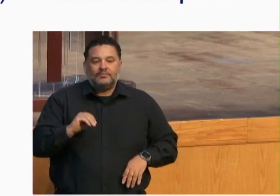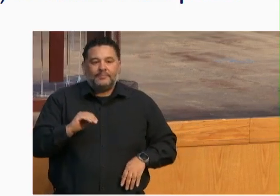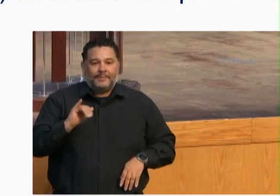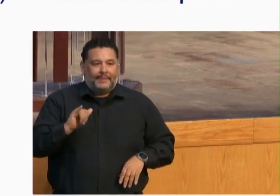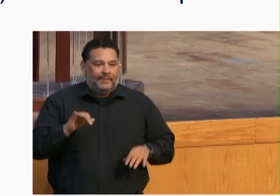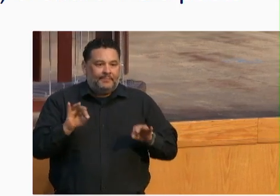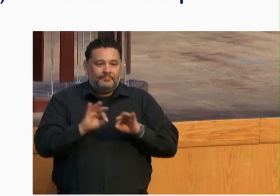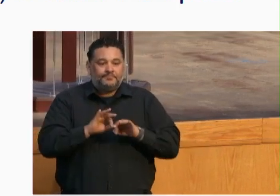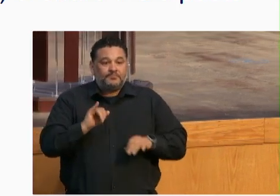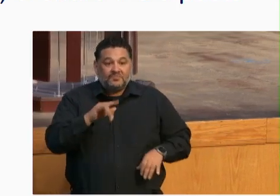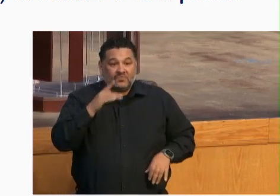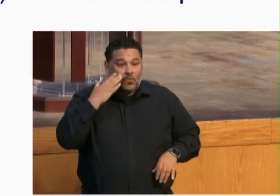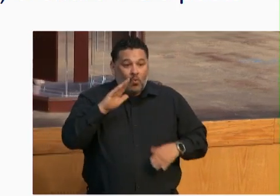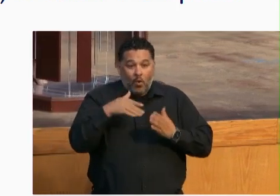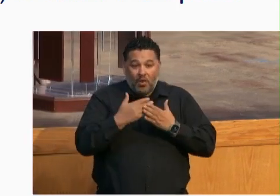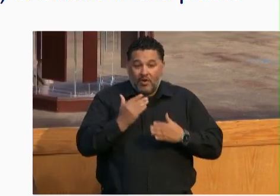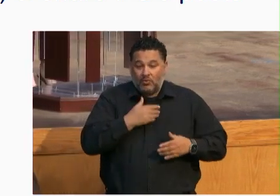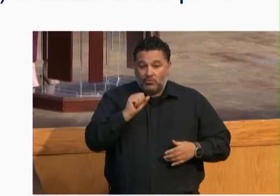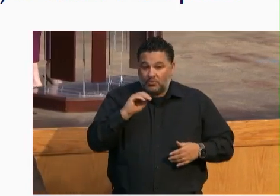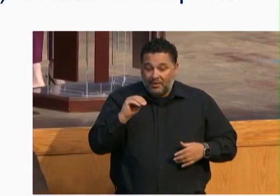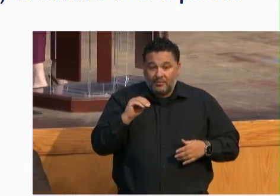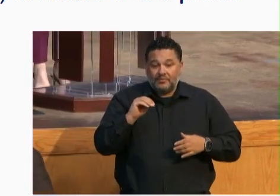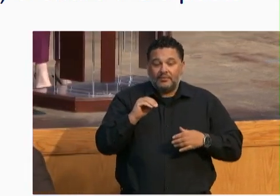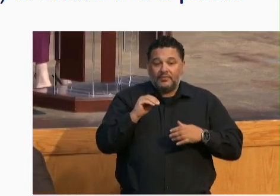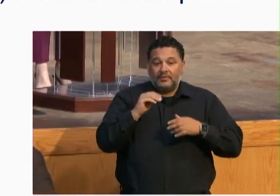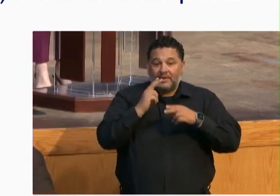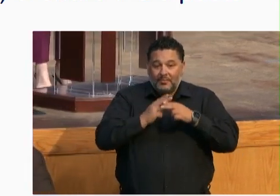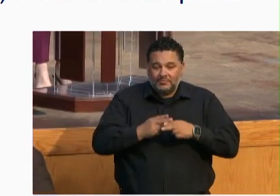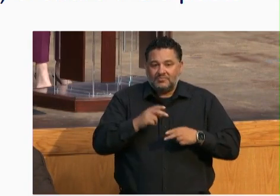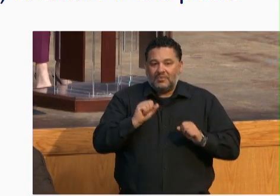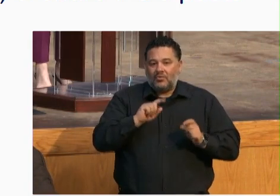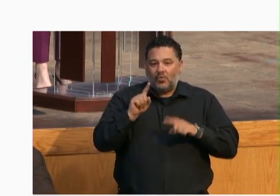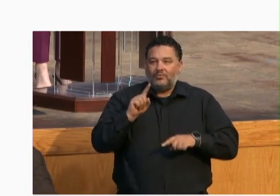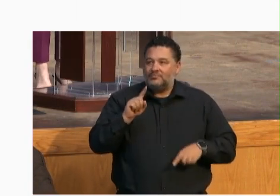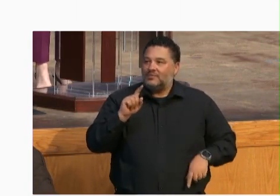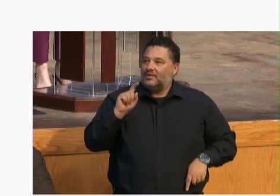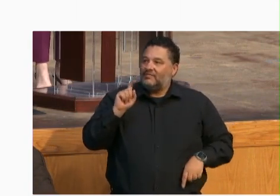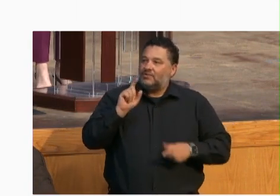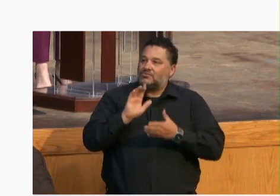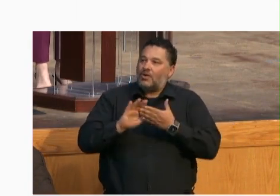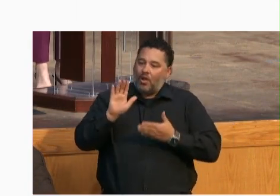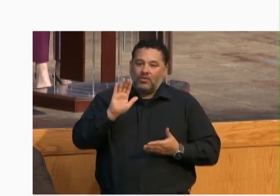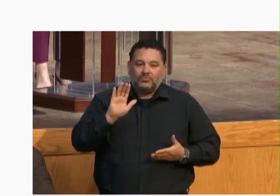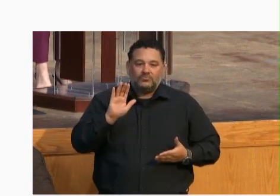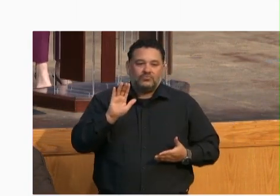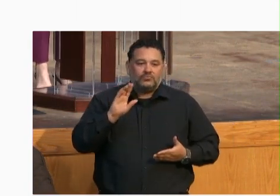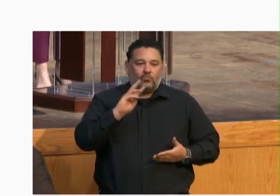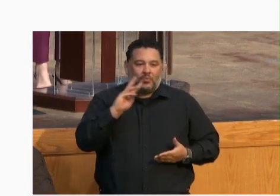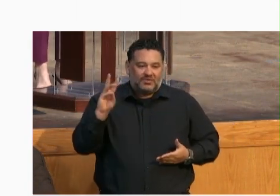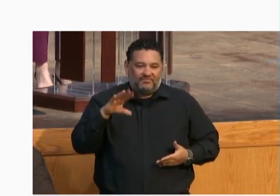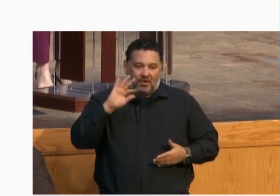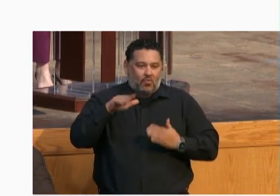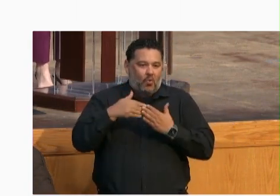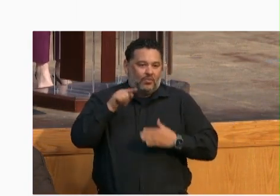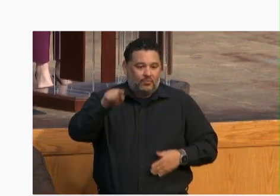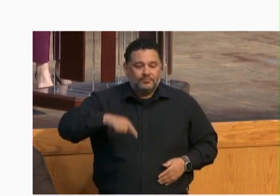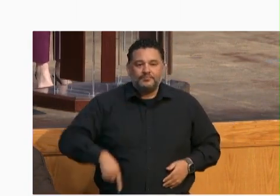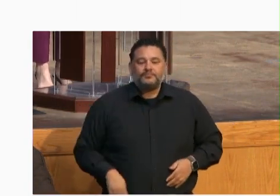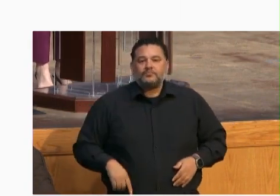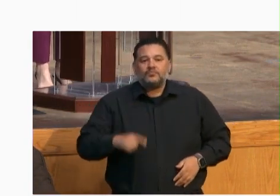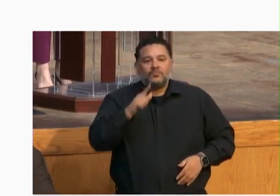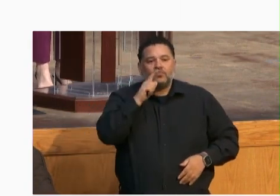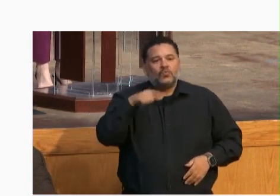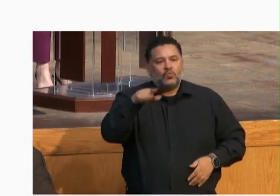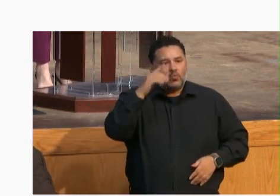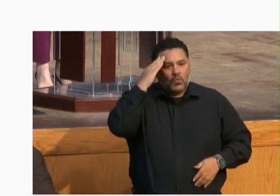all of our social handles are, you can go to phoenixcollege.edu/social, and you'll find them all there. Who do you know that might